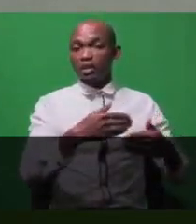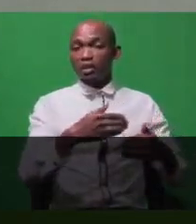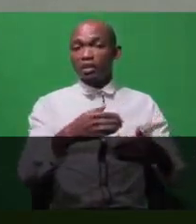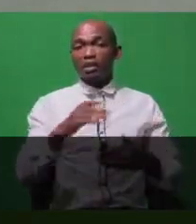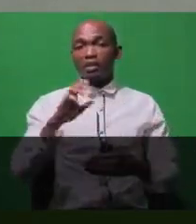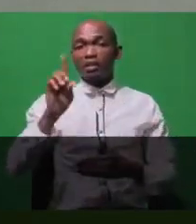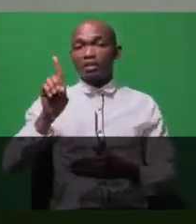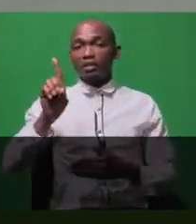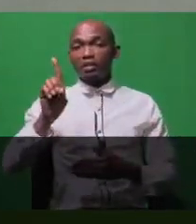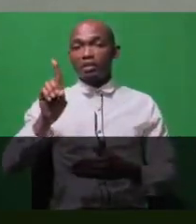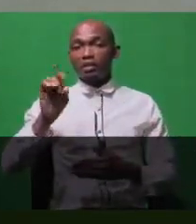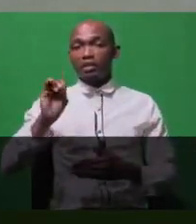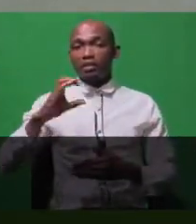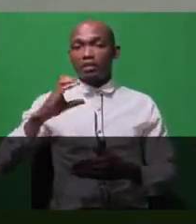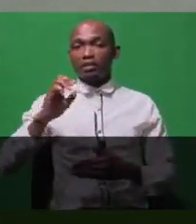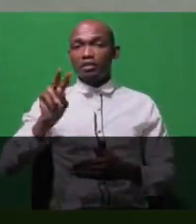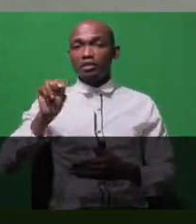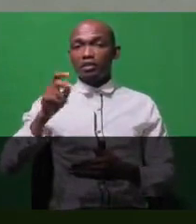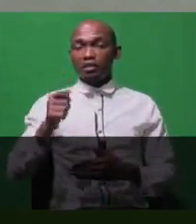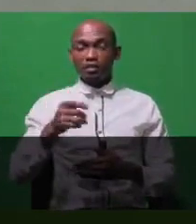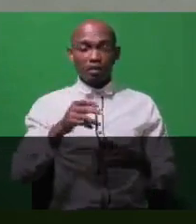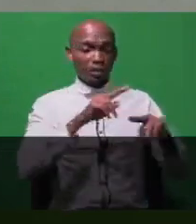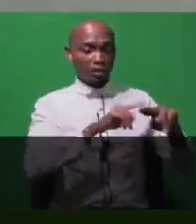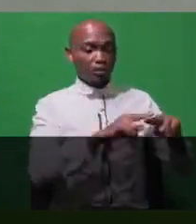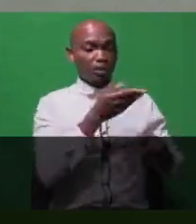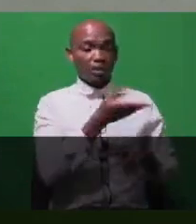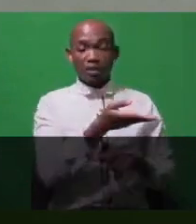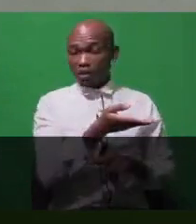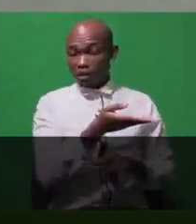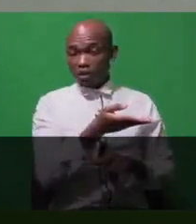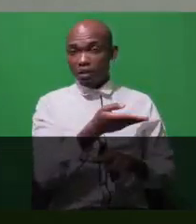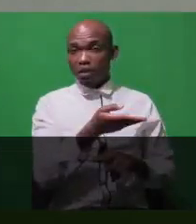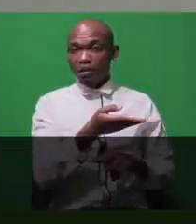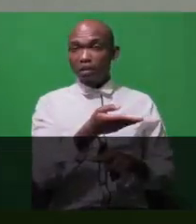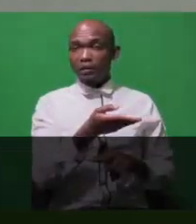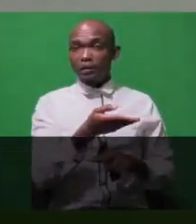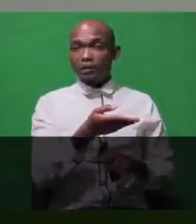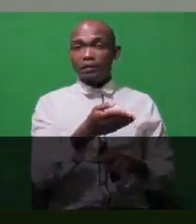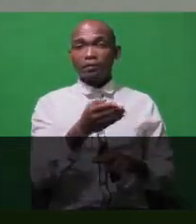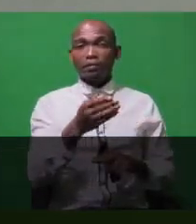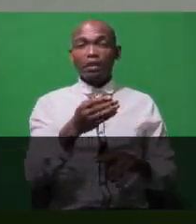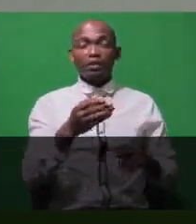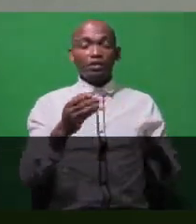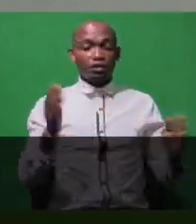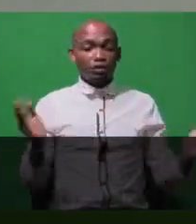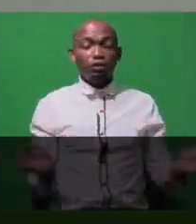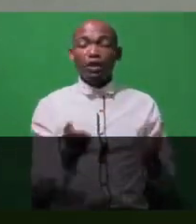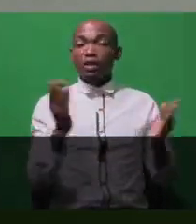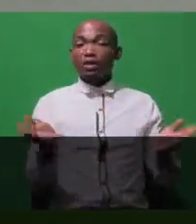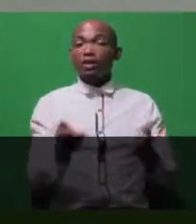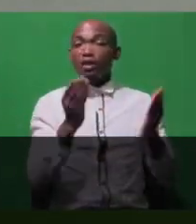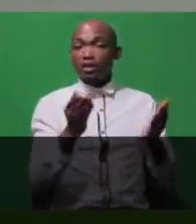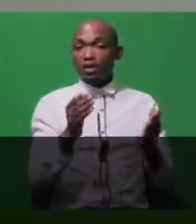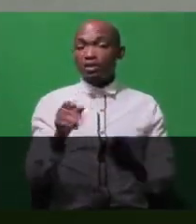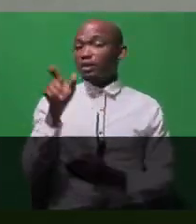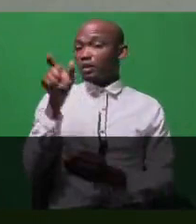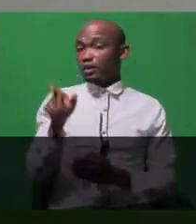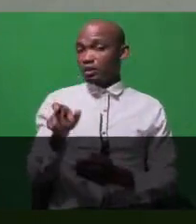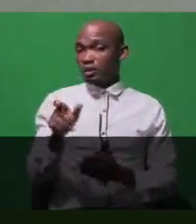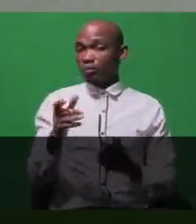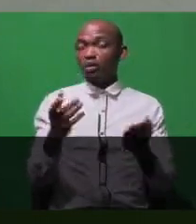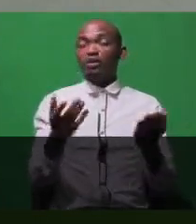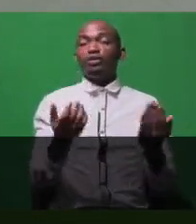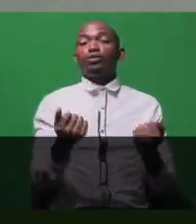The aim of keeping the trade discount just to encourage customer to purchase a